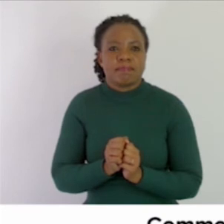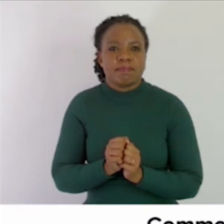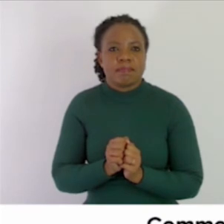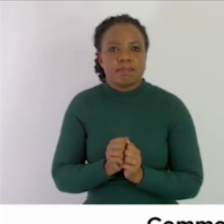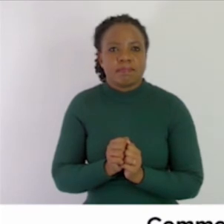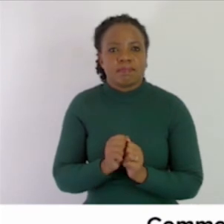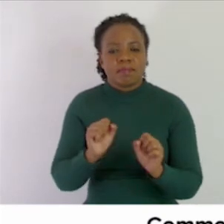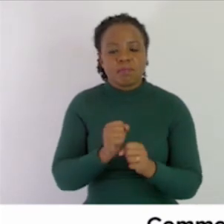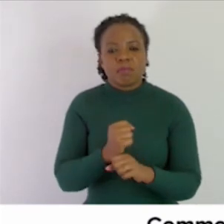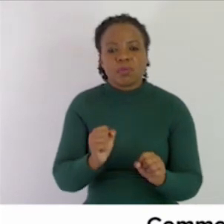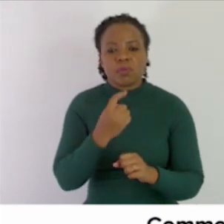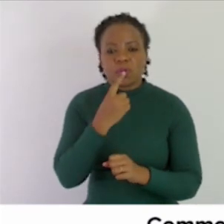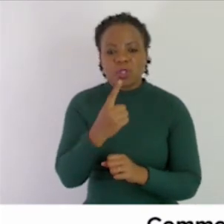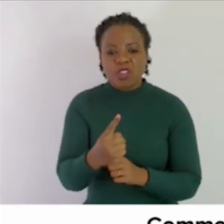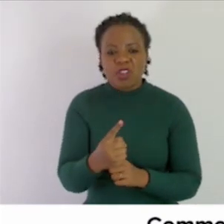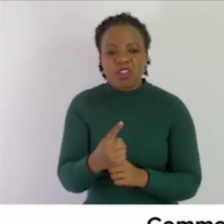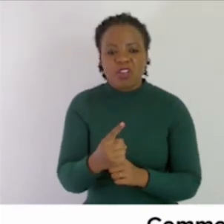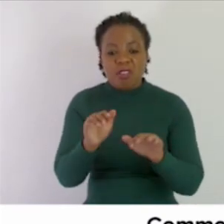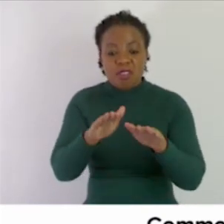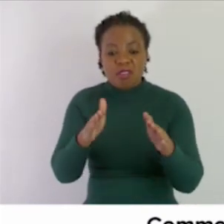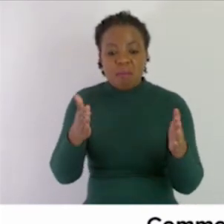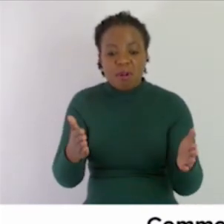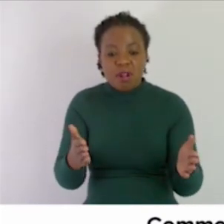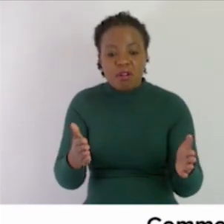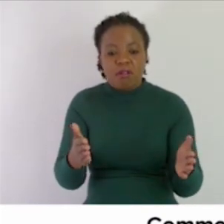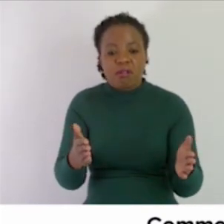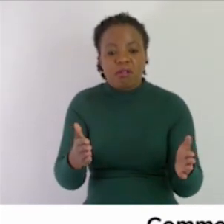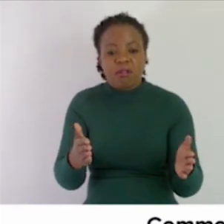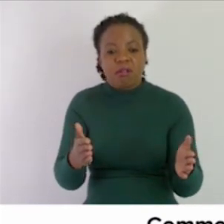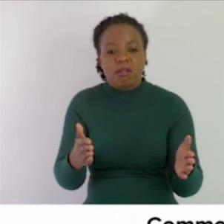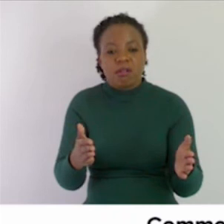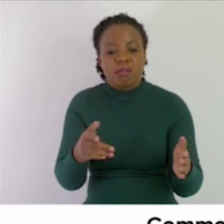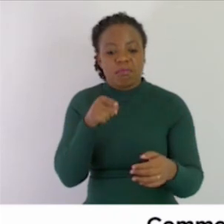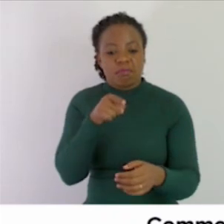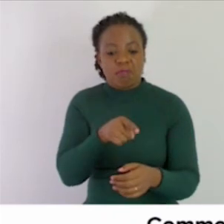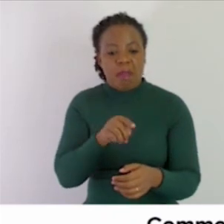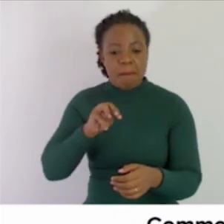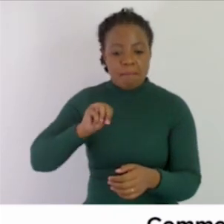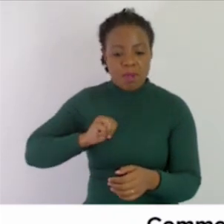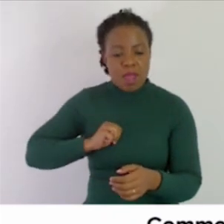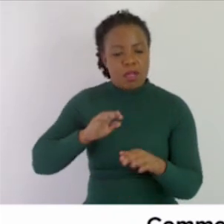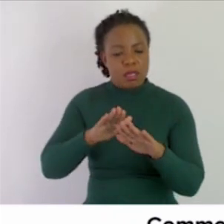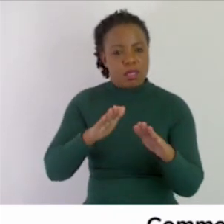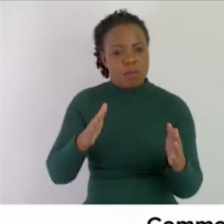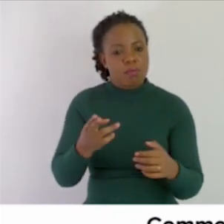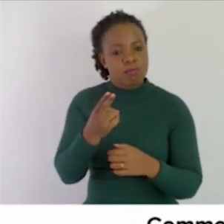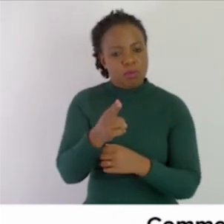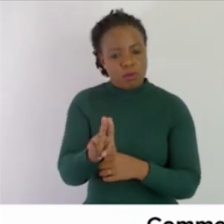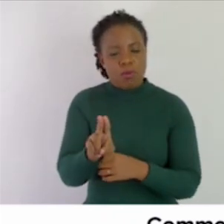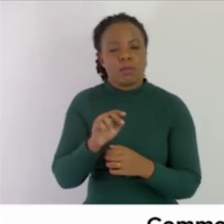cannot say this table is a male table,